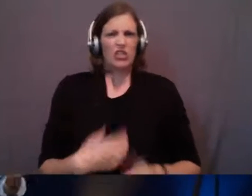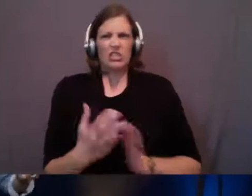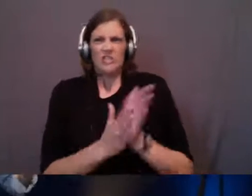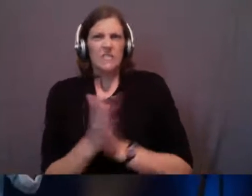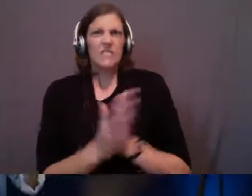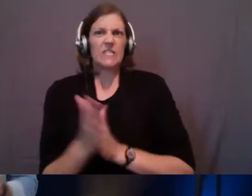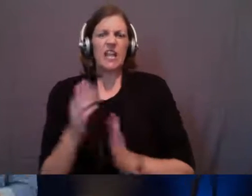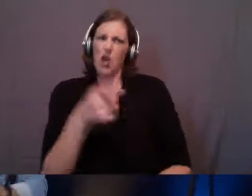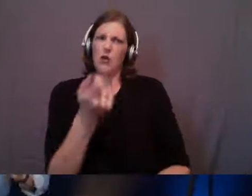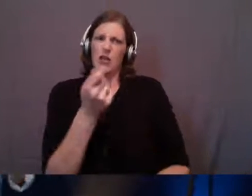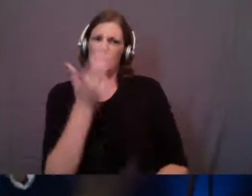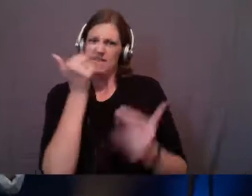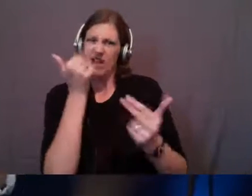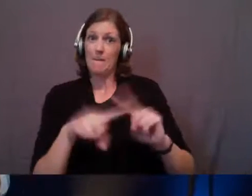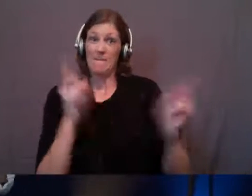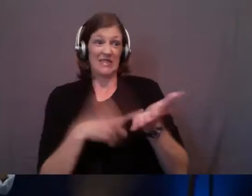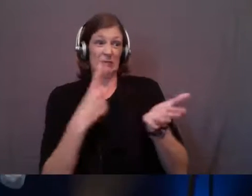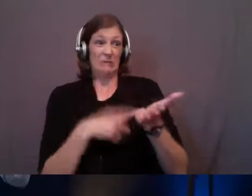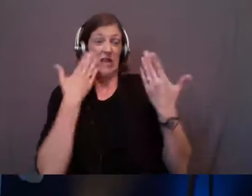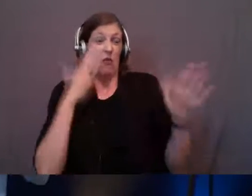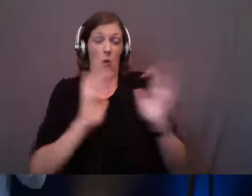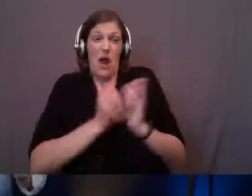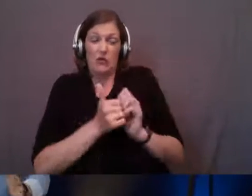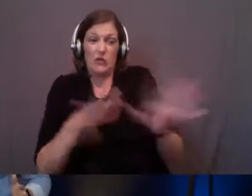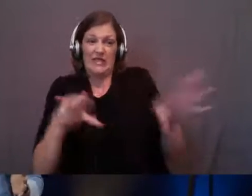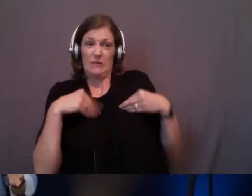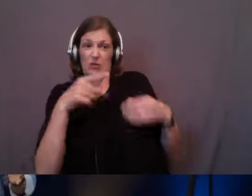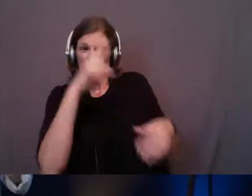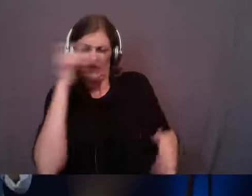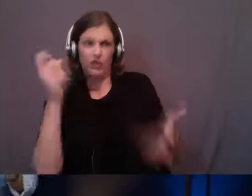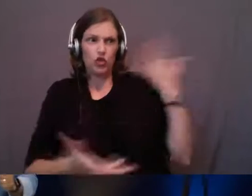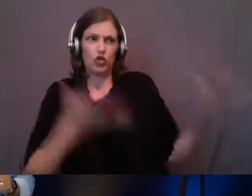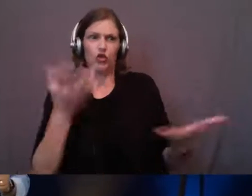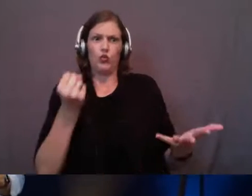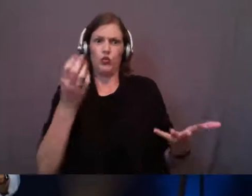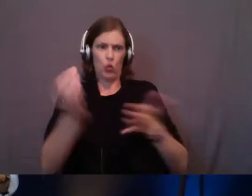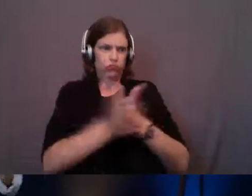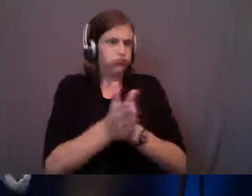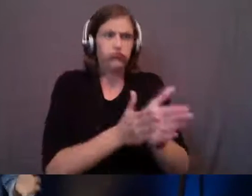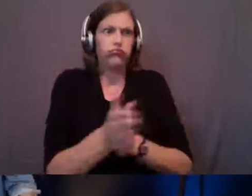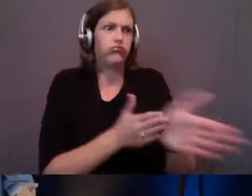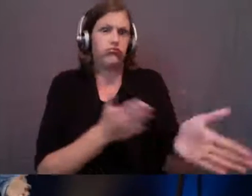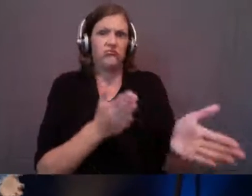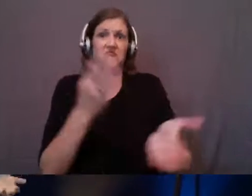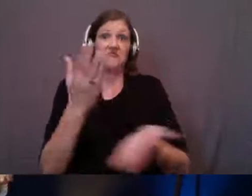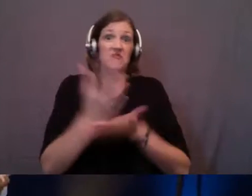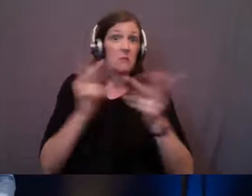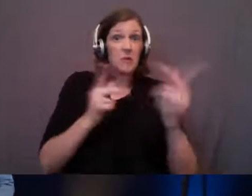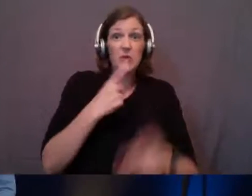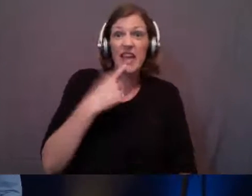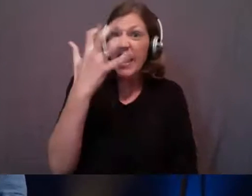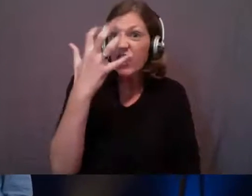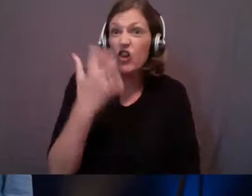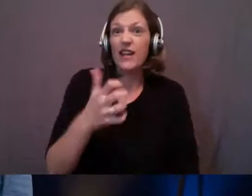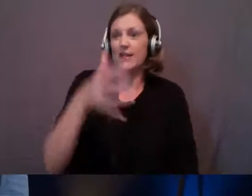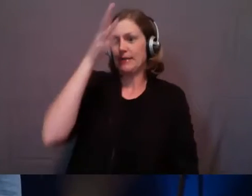kind of funny, but man, sometimes I don't know how to take you because you just seem so passionate. Some people would say angry, and my kids will say, Dad,